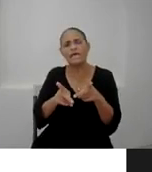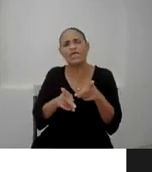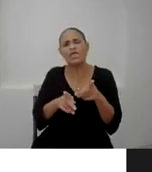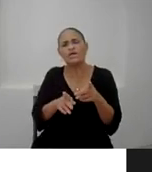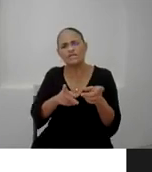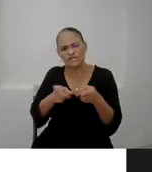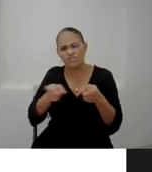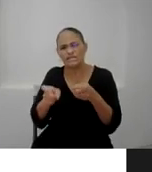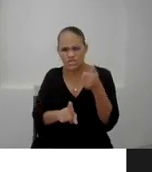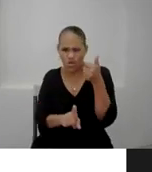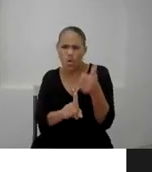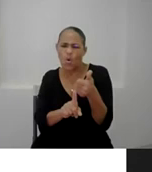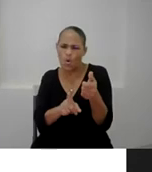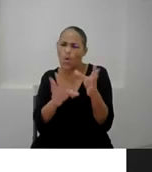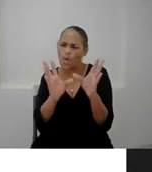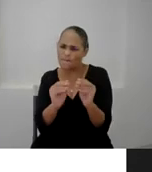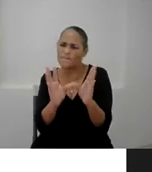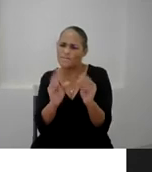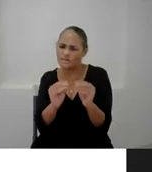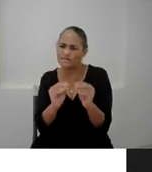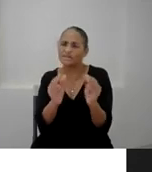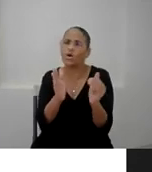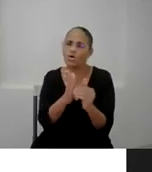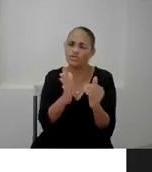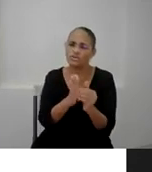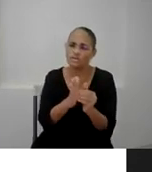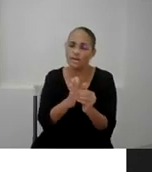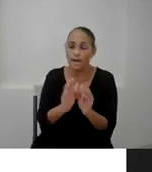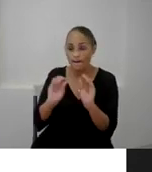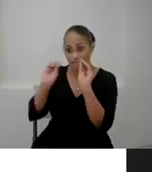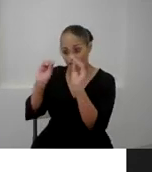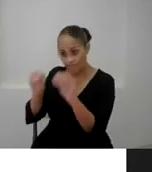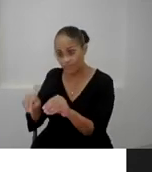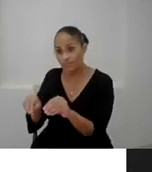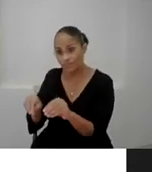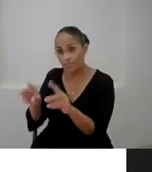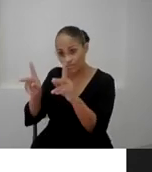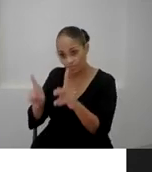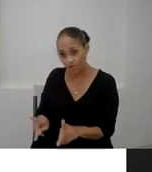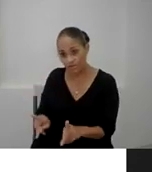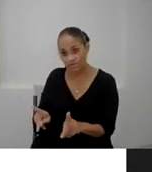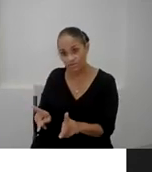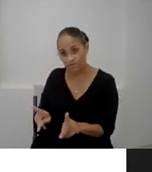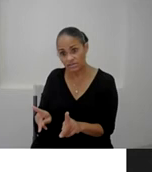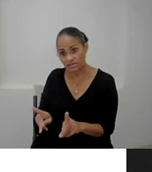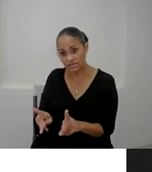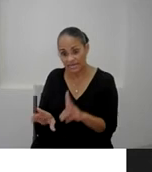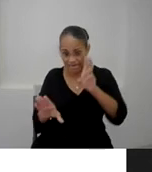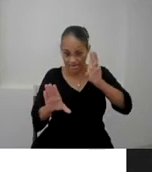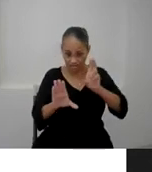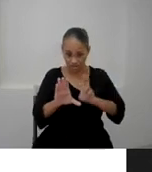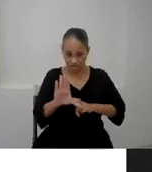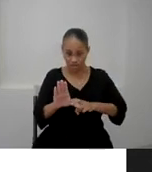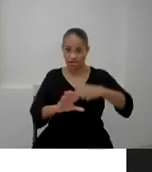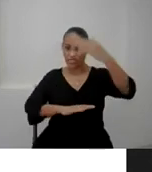need to be, we would very often physically place them in the chair at the head of the table.